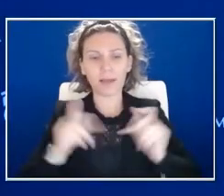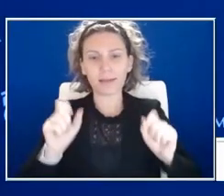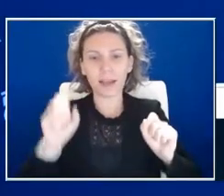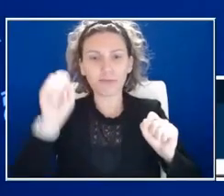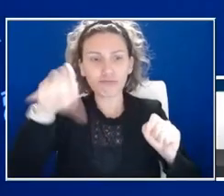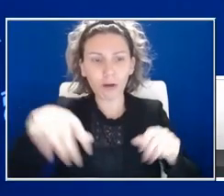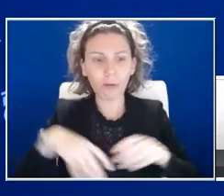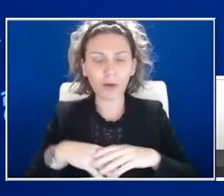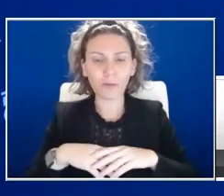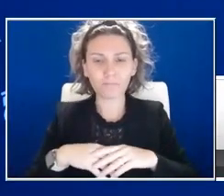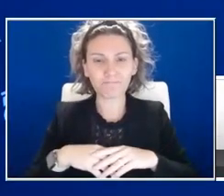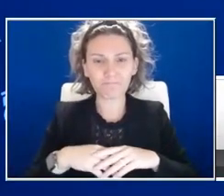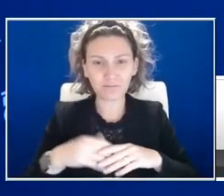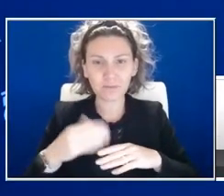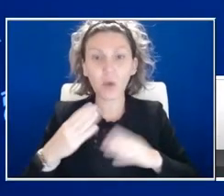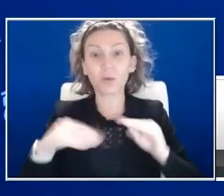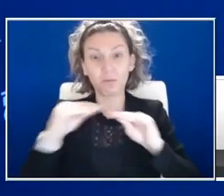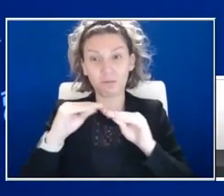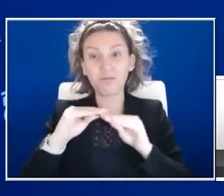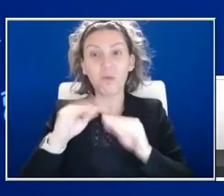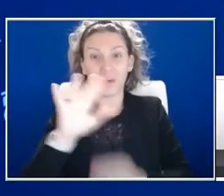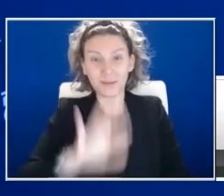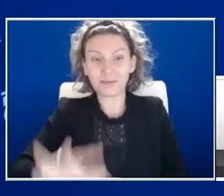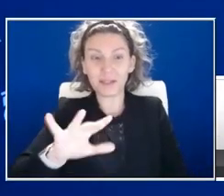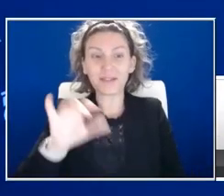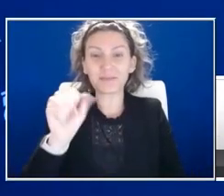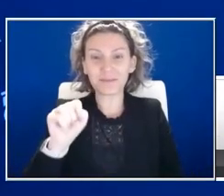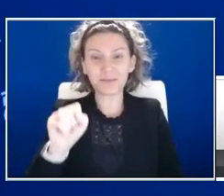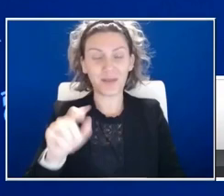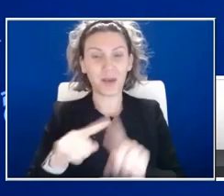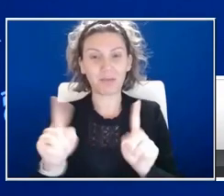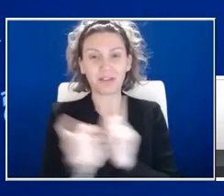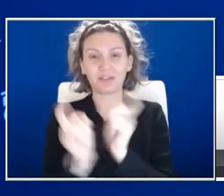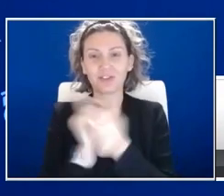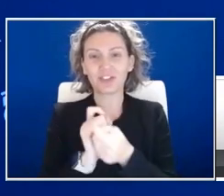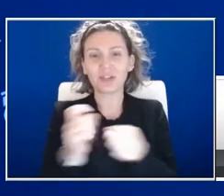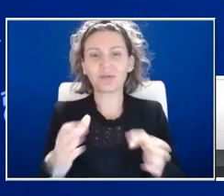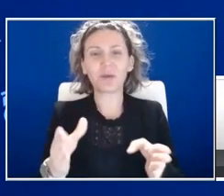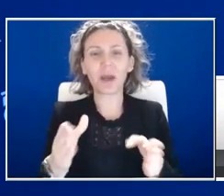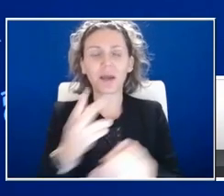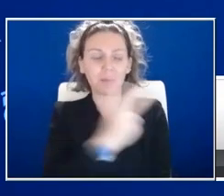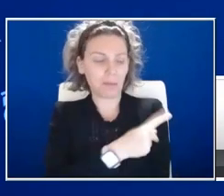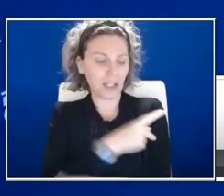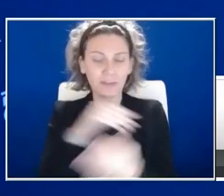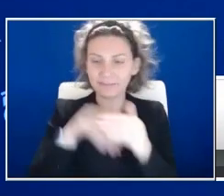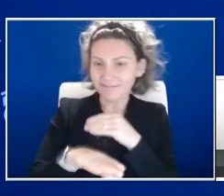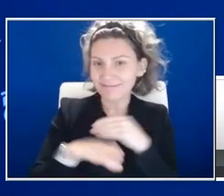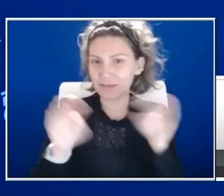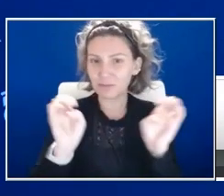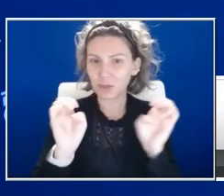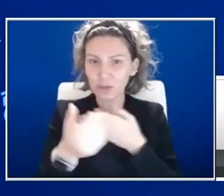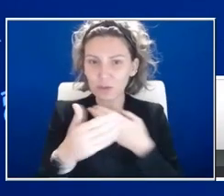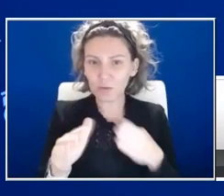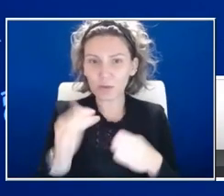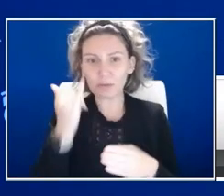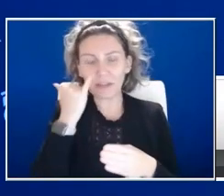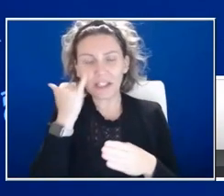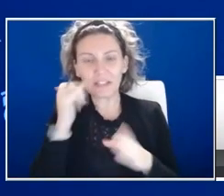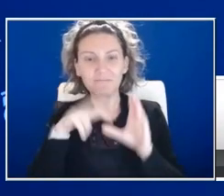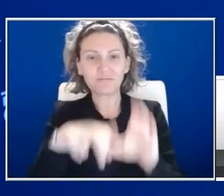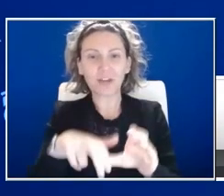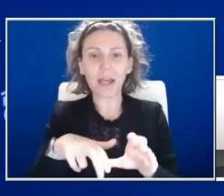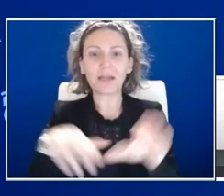for one, but we completely changed the way that patients will come into the emergency department. So if patients arriving by EMS will still come in the